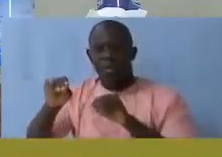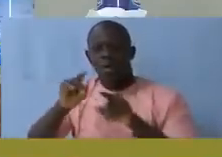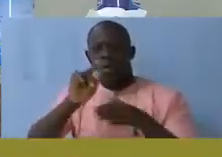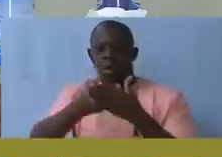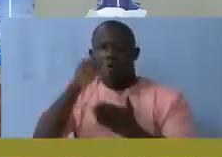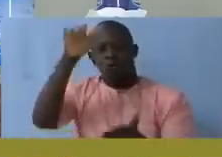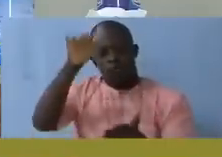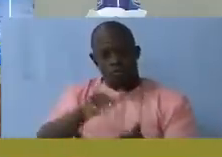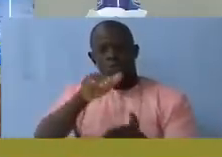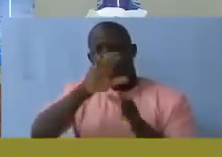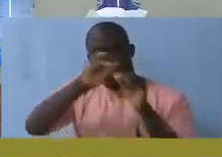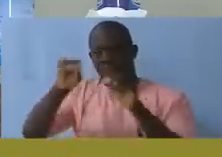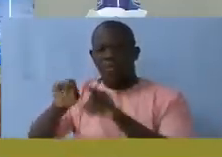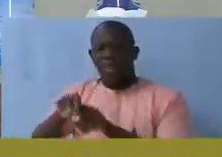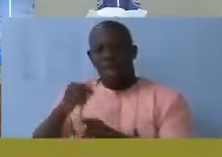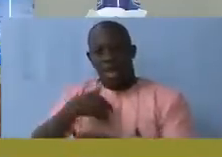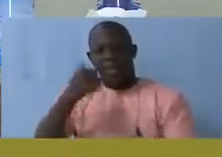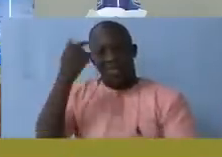think that worked,